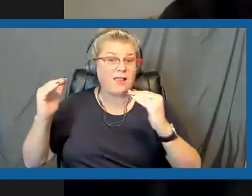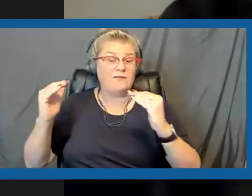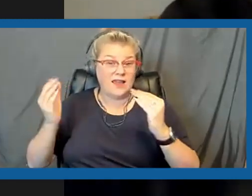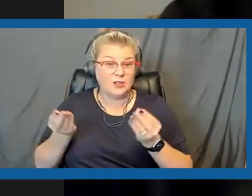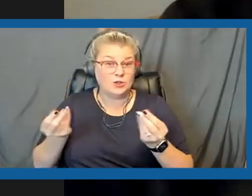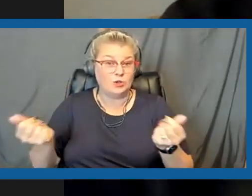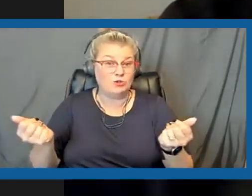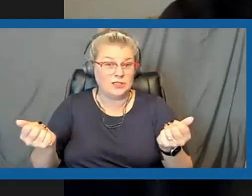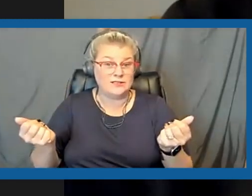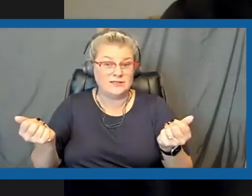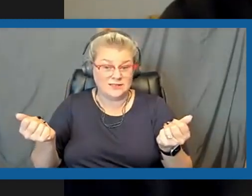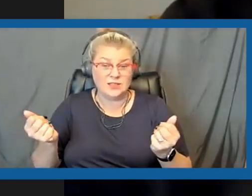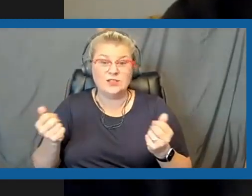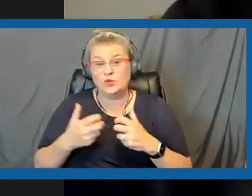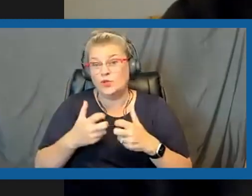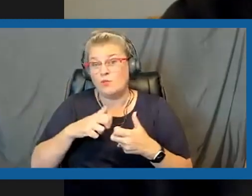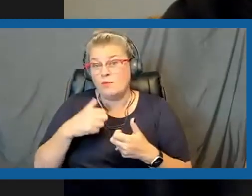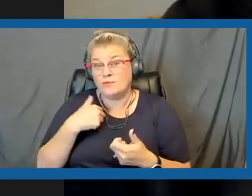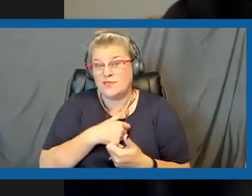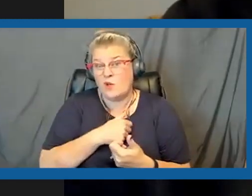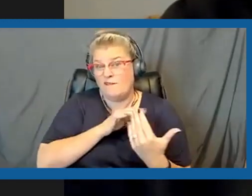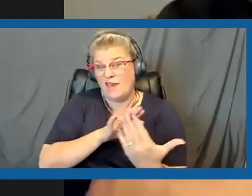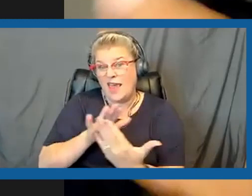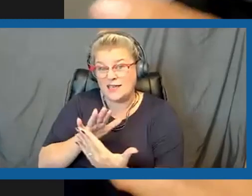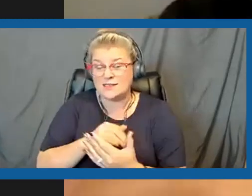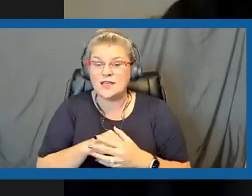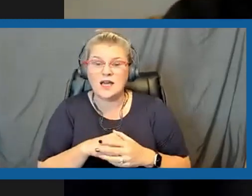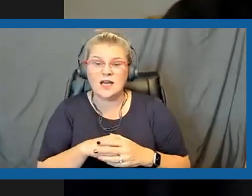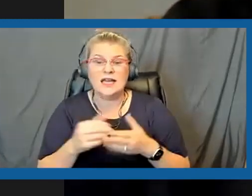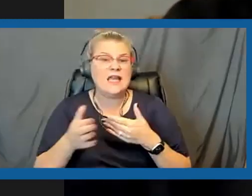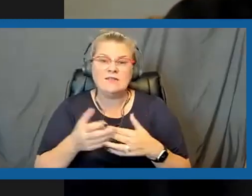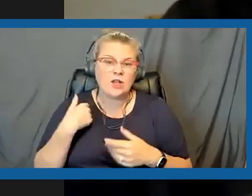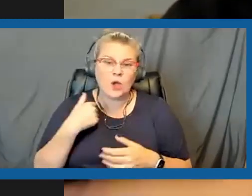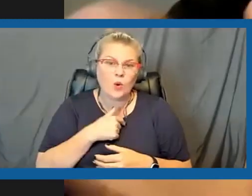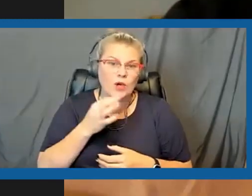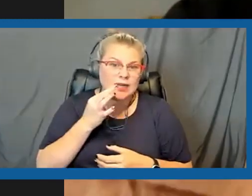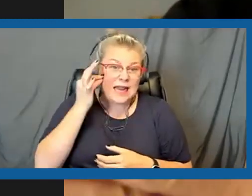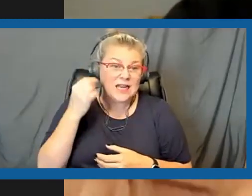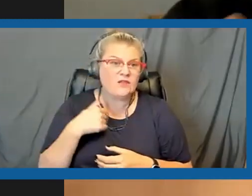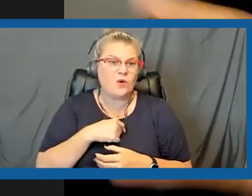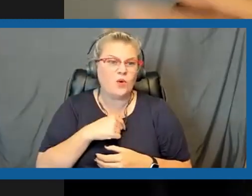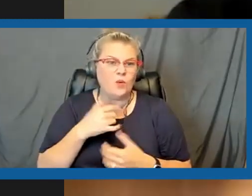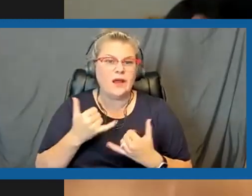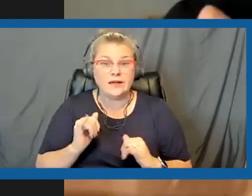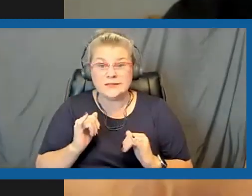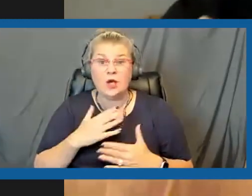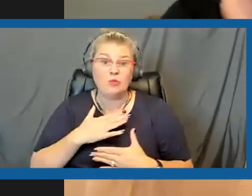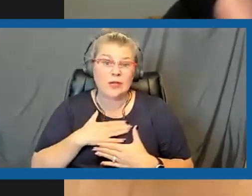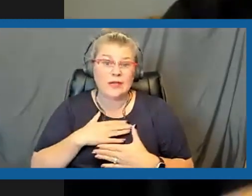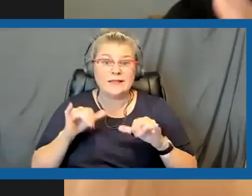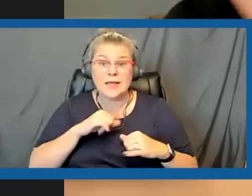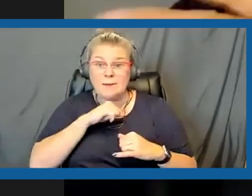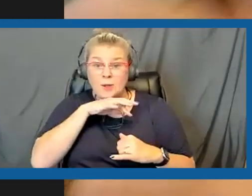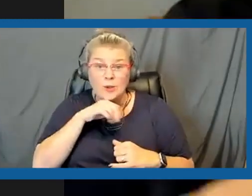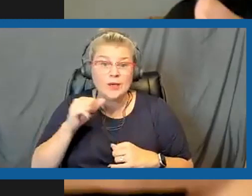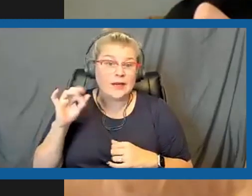solutions to problems that we all face. Even though we're Native Americans, we all breathe the same polluted air. We drink